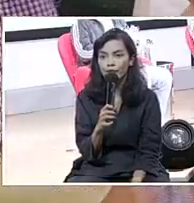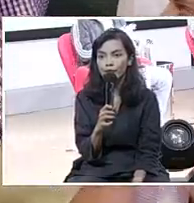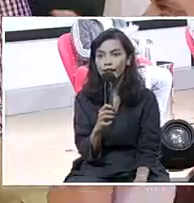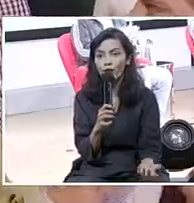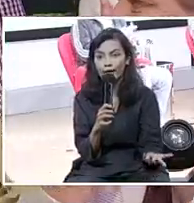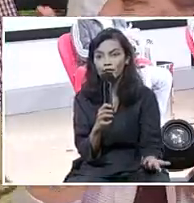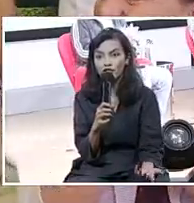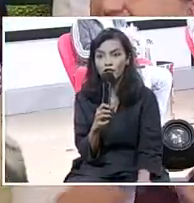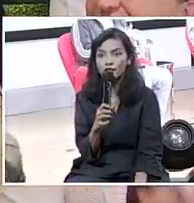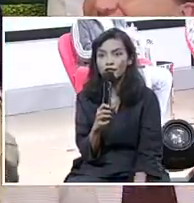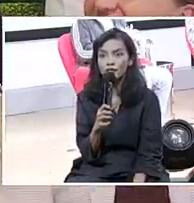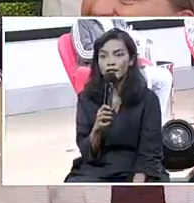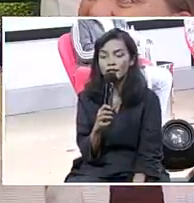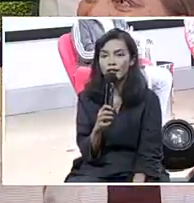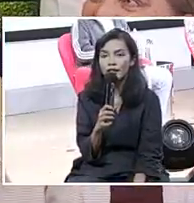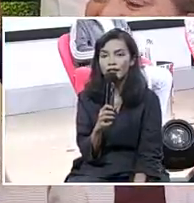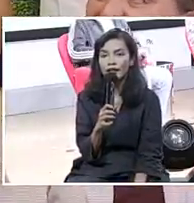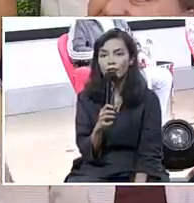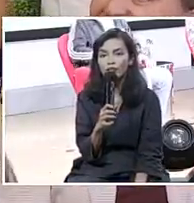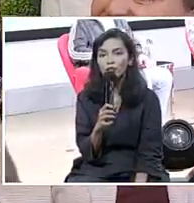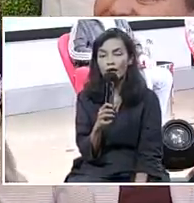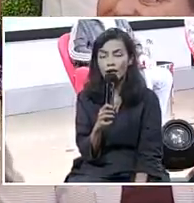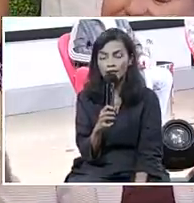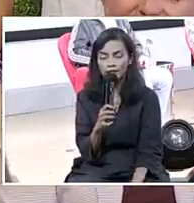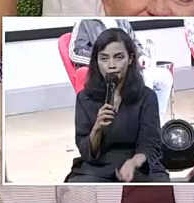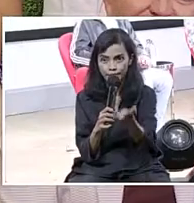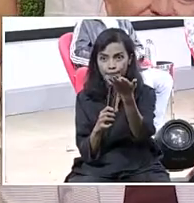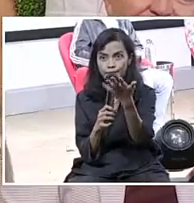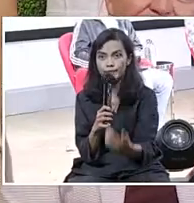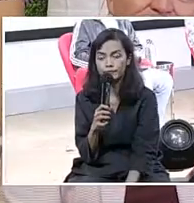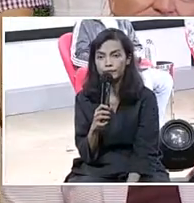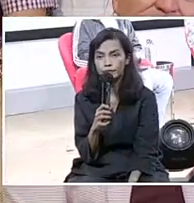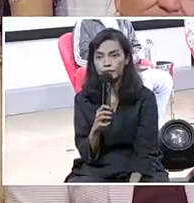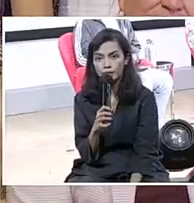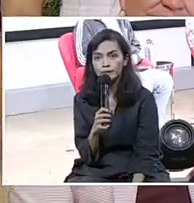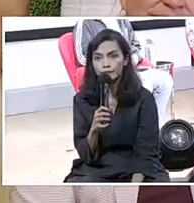that wearing white shirts. And I want to ask,